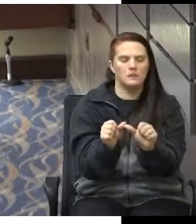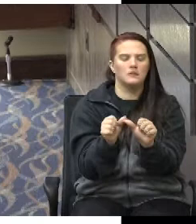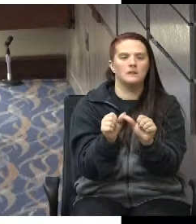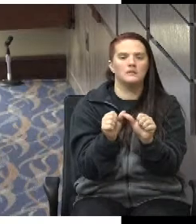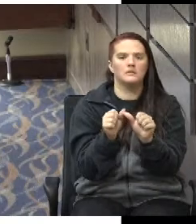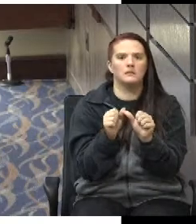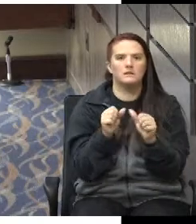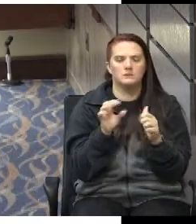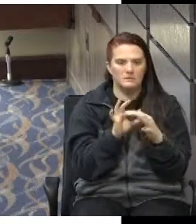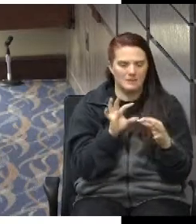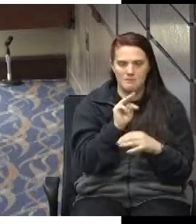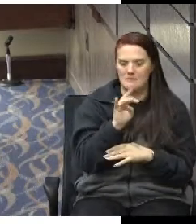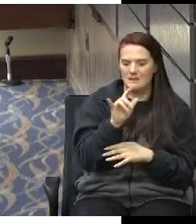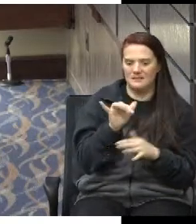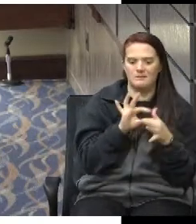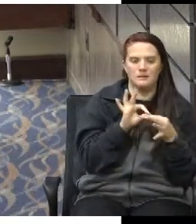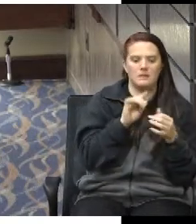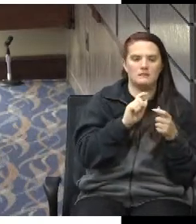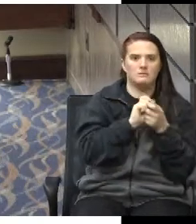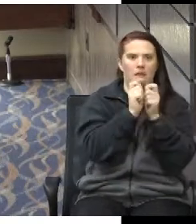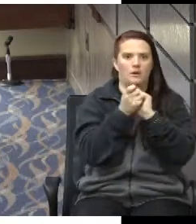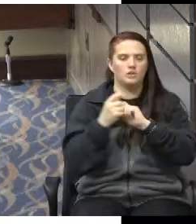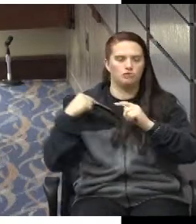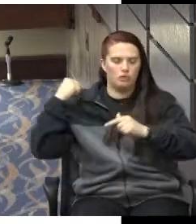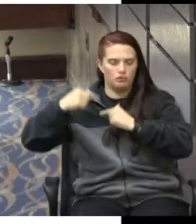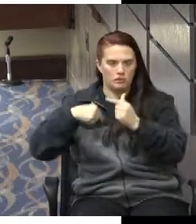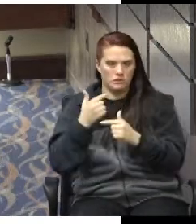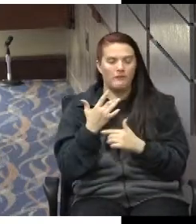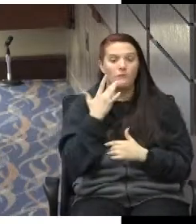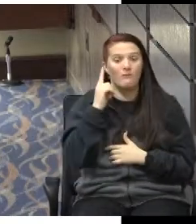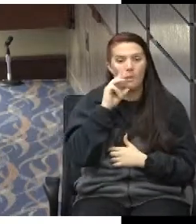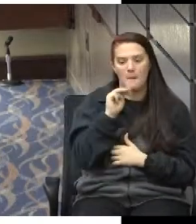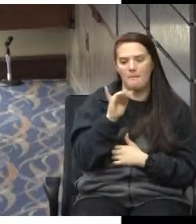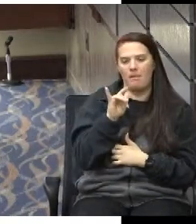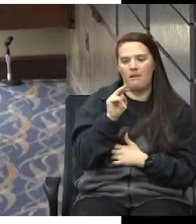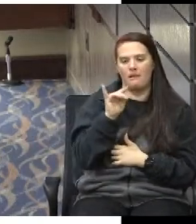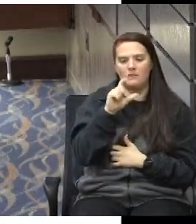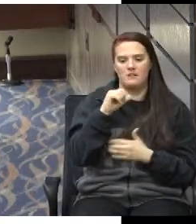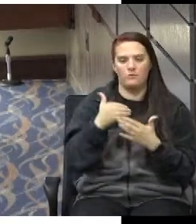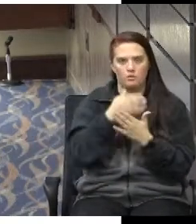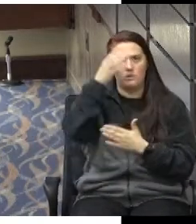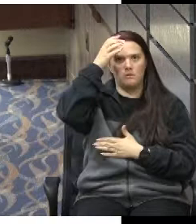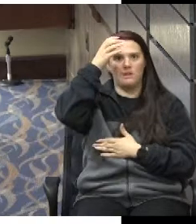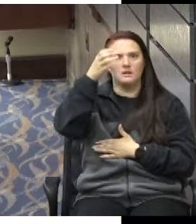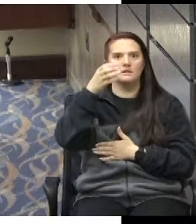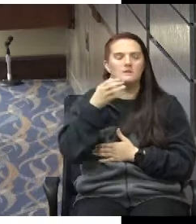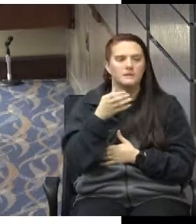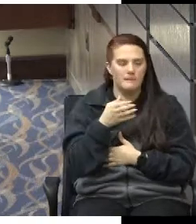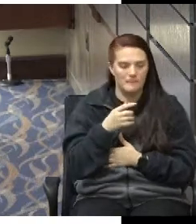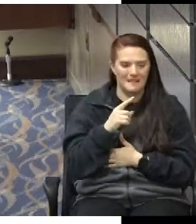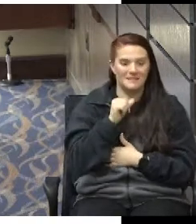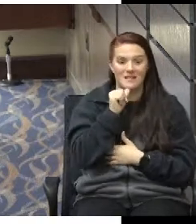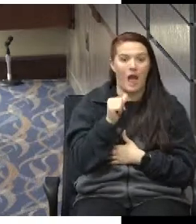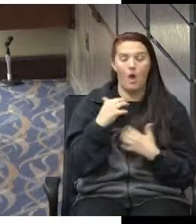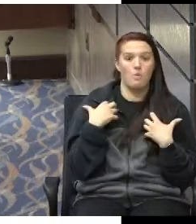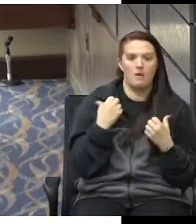Missy mentioned about the changing generations. Fortunate for millennials, they're bringing a whole concept. It's not wellness, it's well-being. So organizations are trying to be